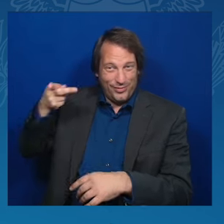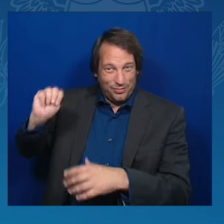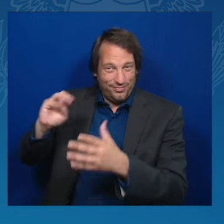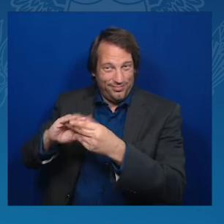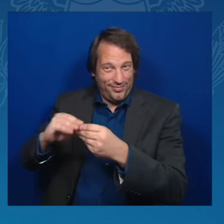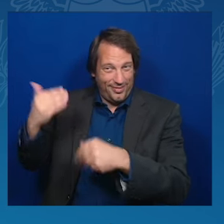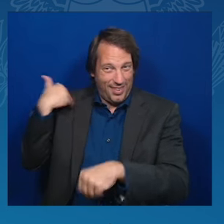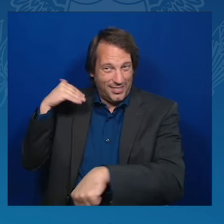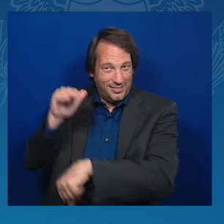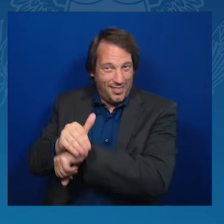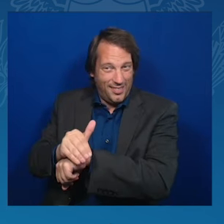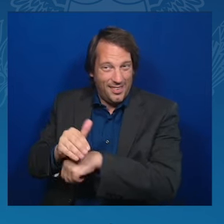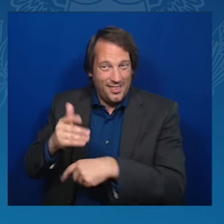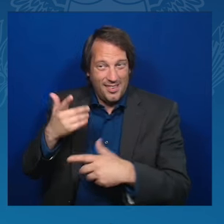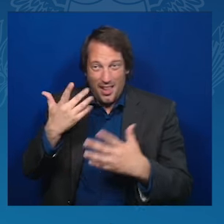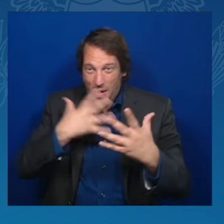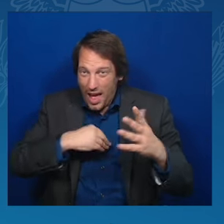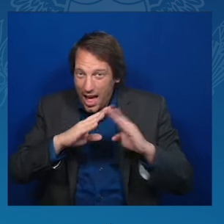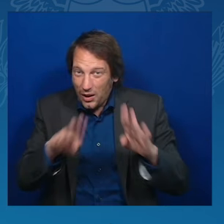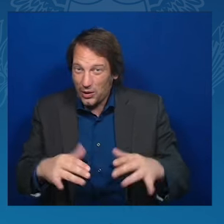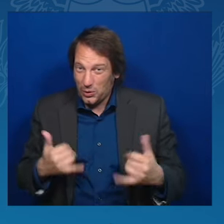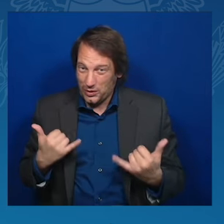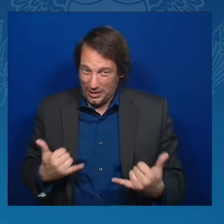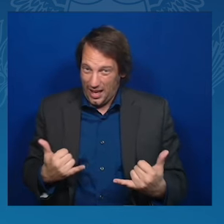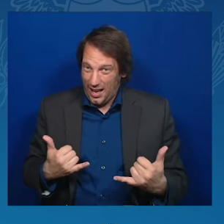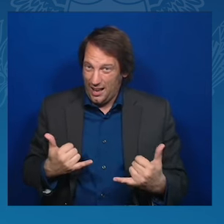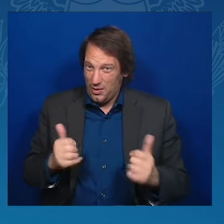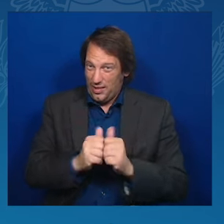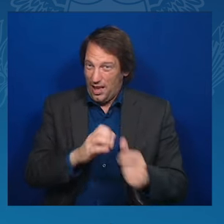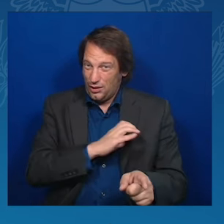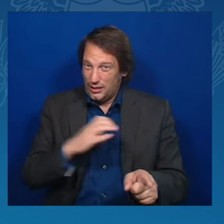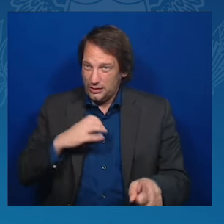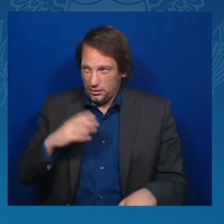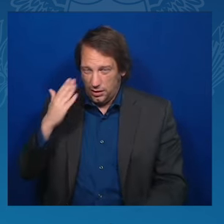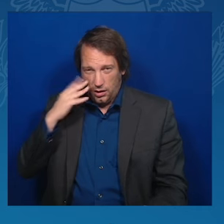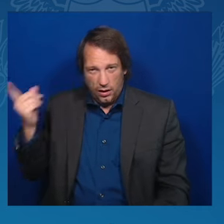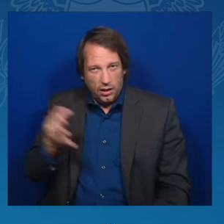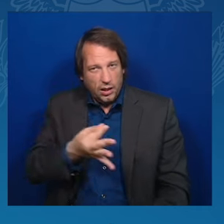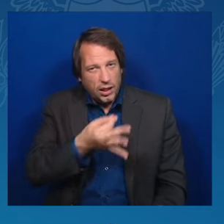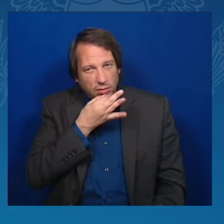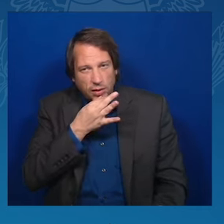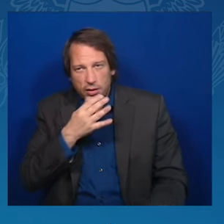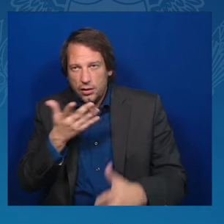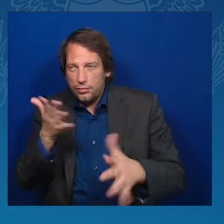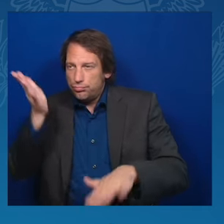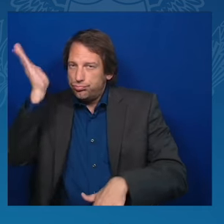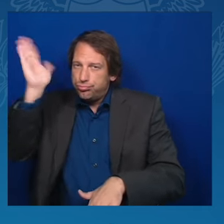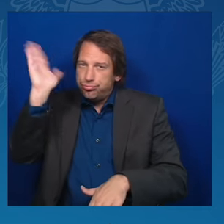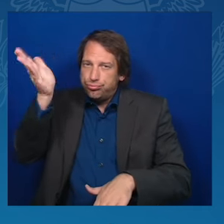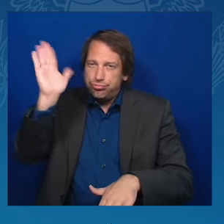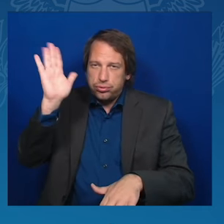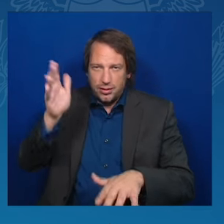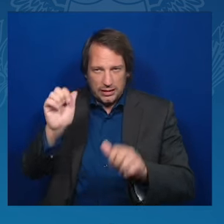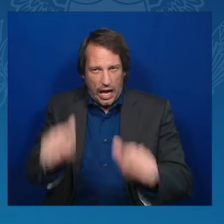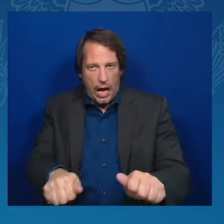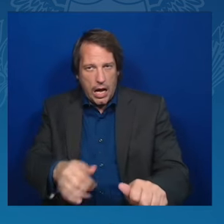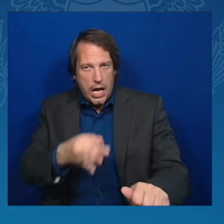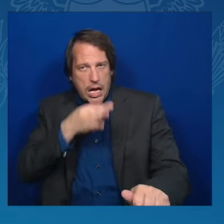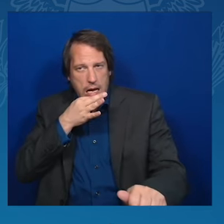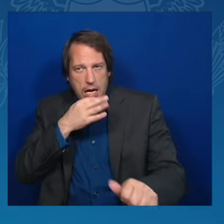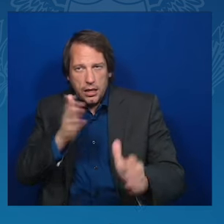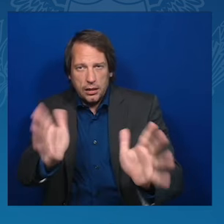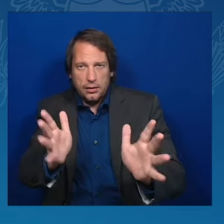people, but also, based on what he says so clearly, to have listened to them. This is a man